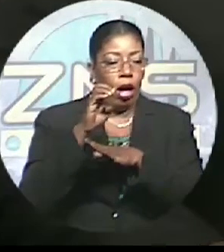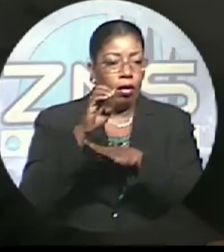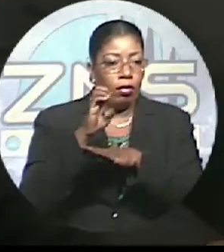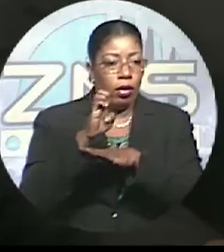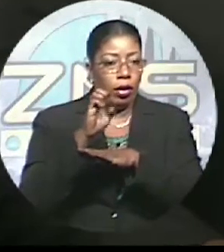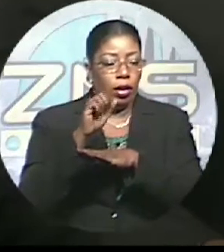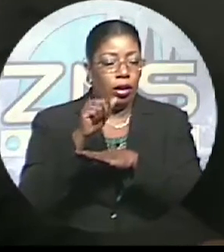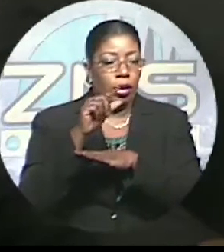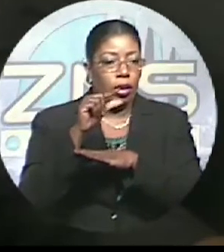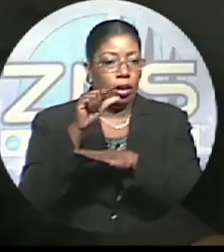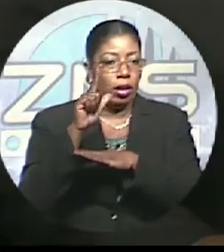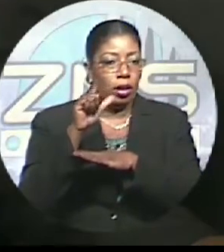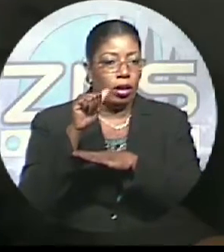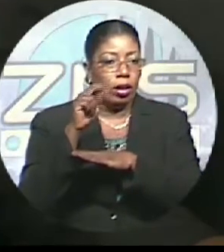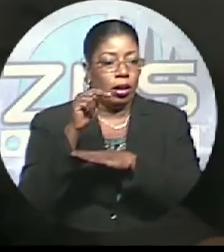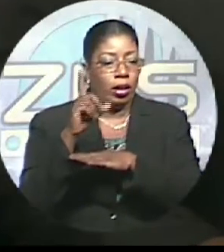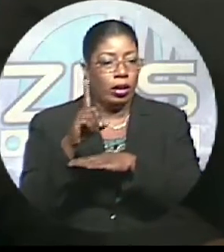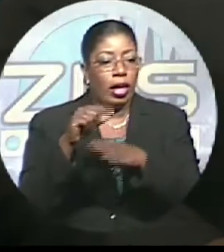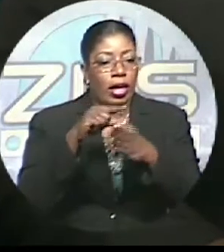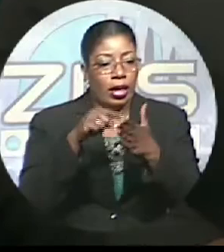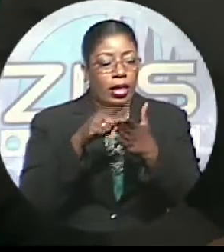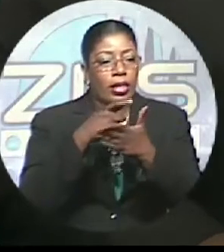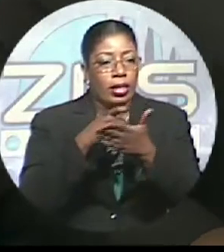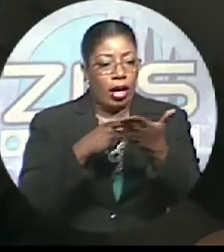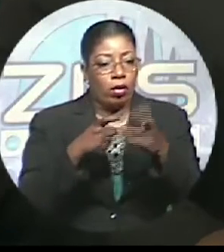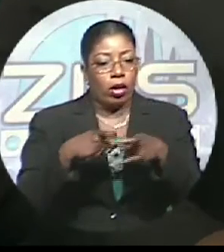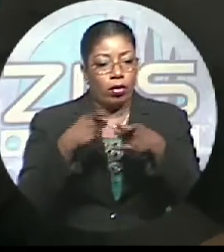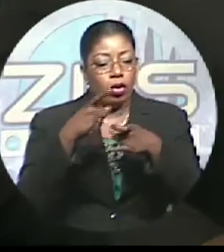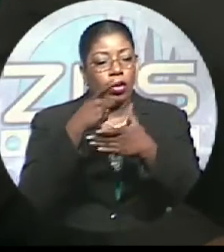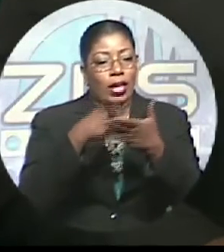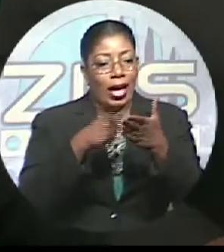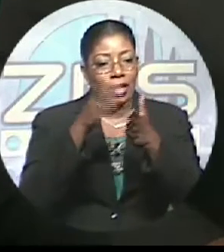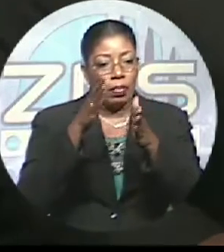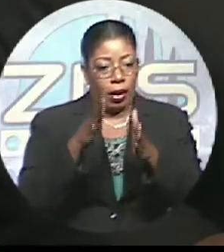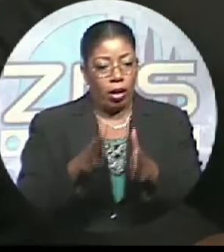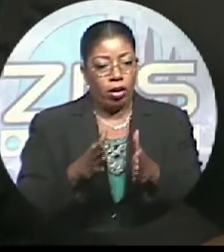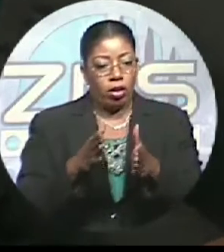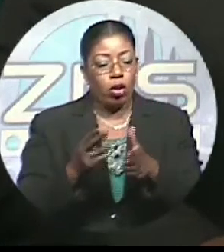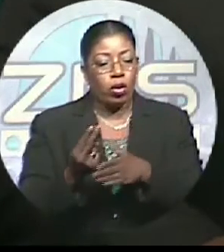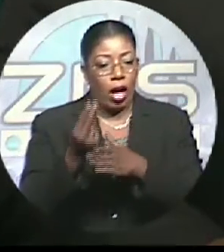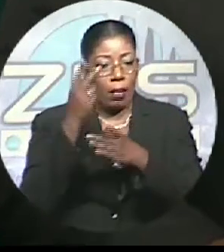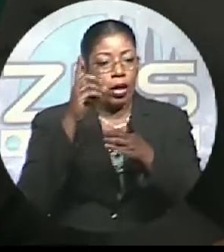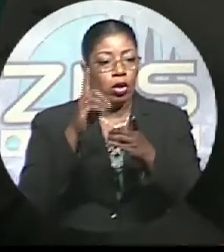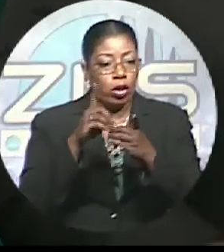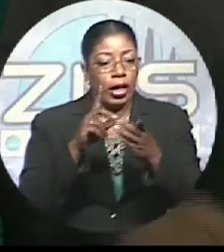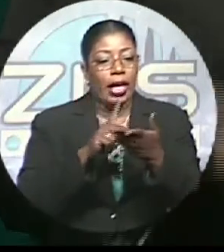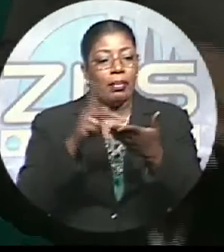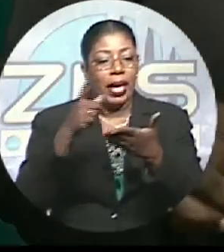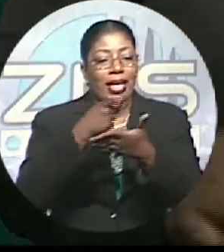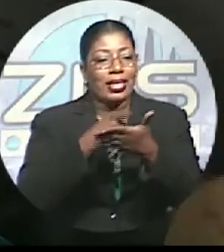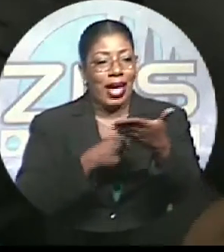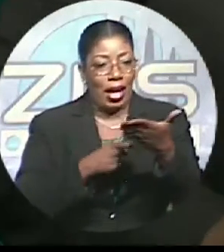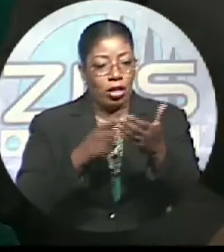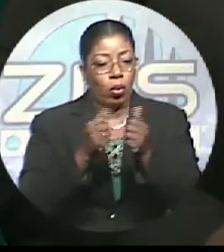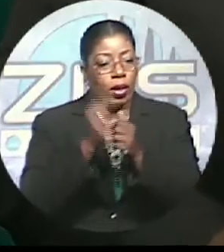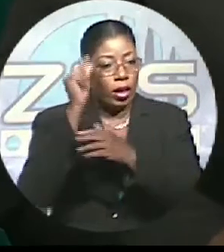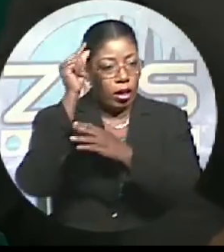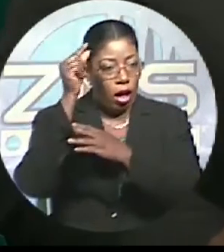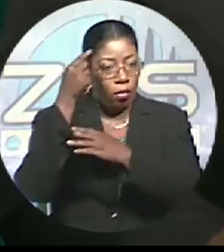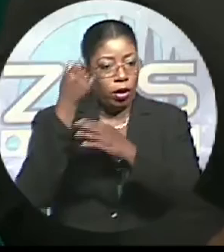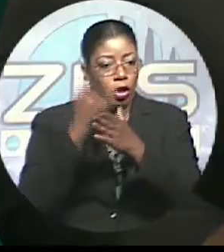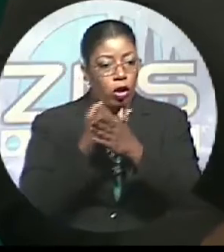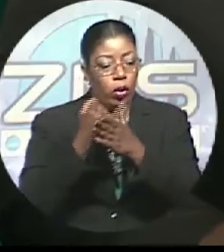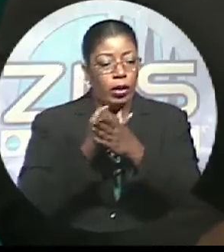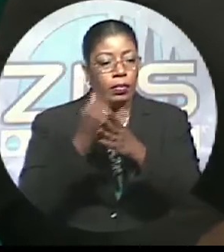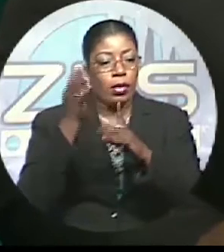tax compliance certificate will only be issued to taxpayers who are current with their tax obligations to the government. Now, these obligations include